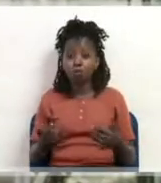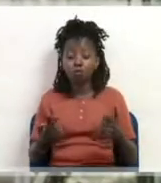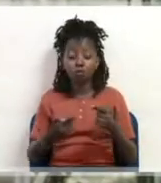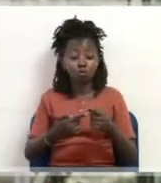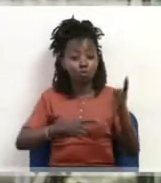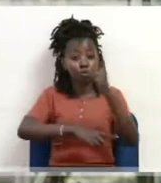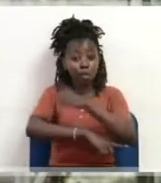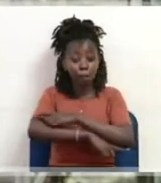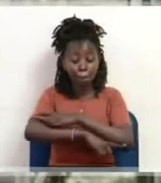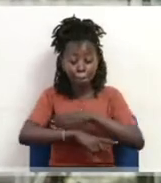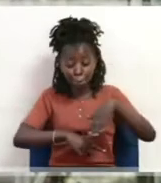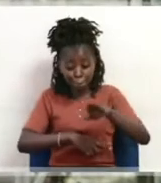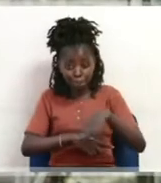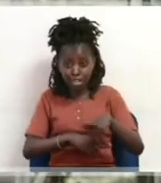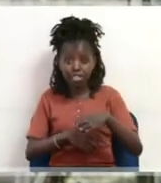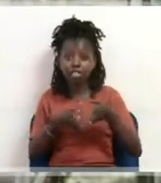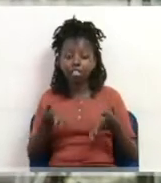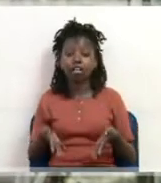Present.